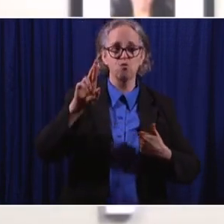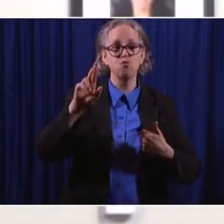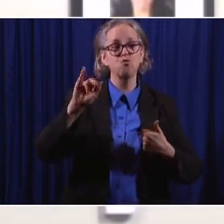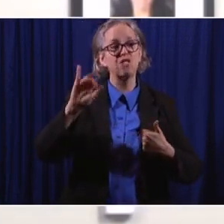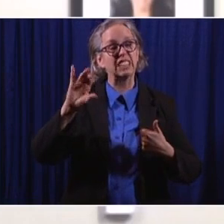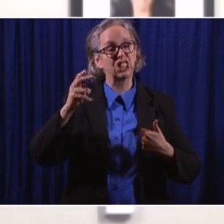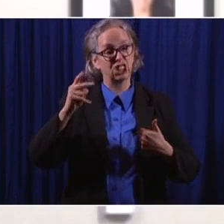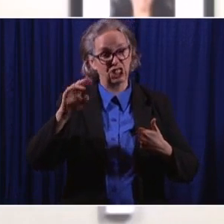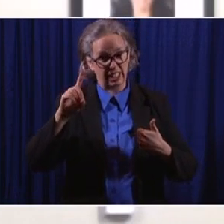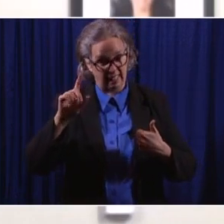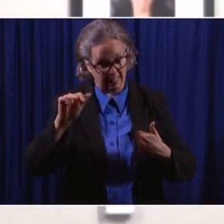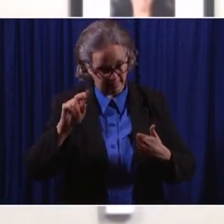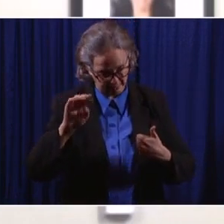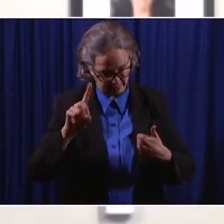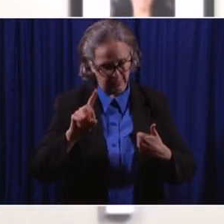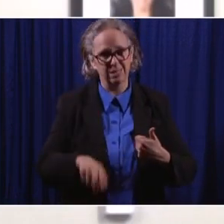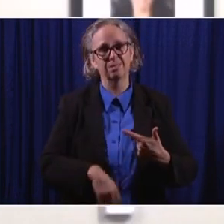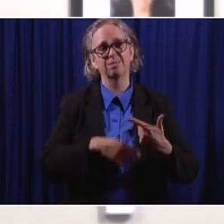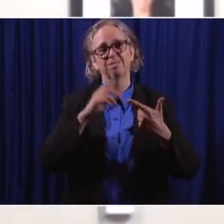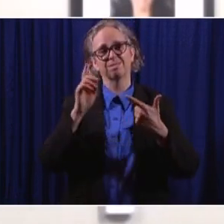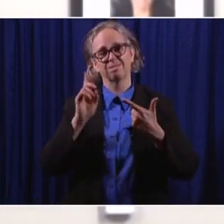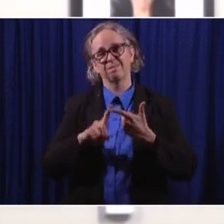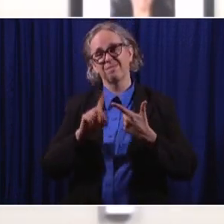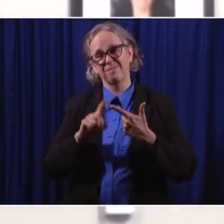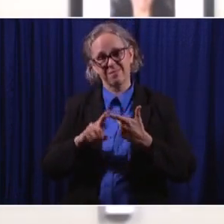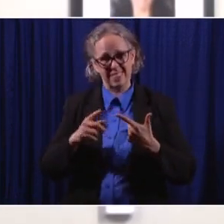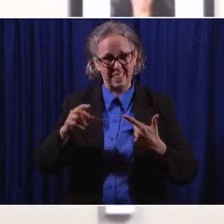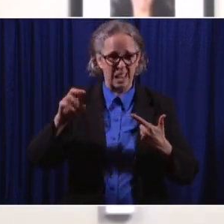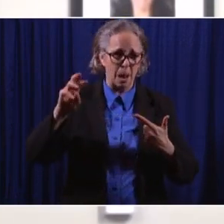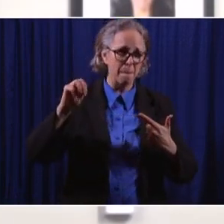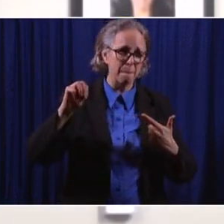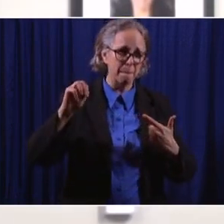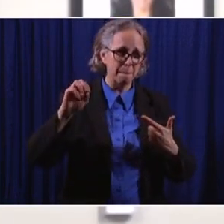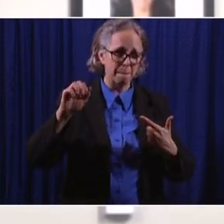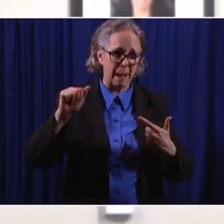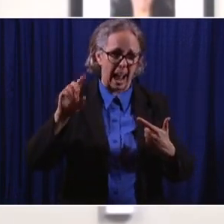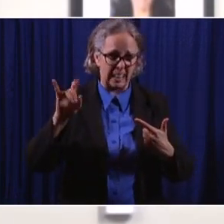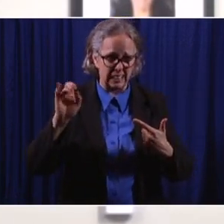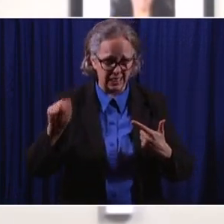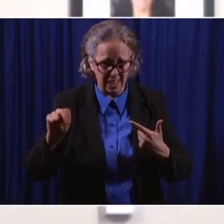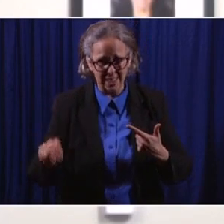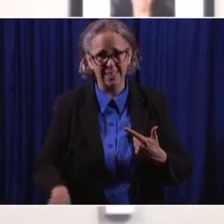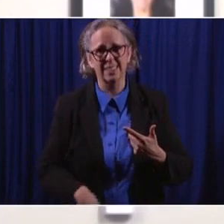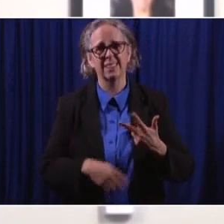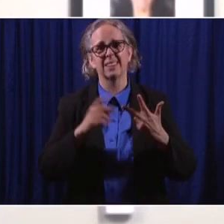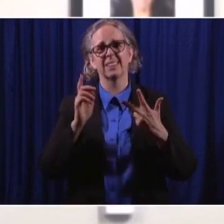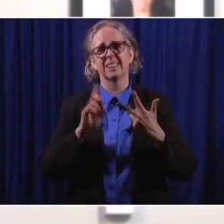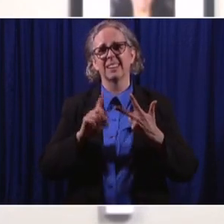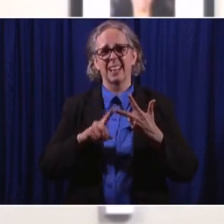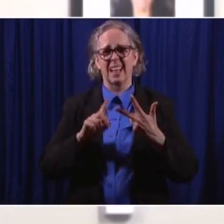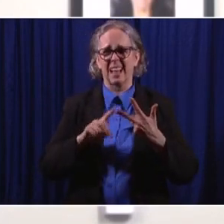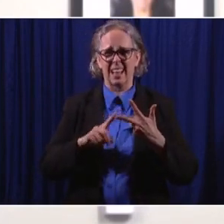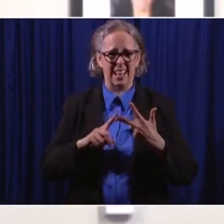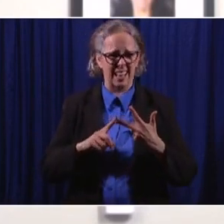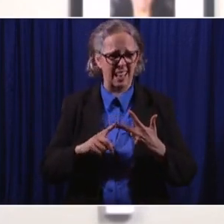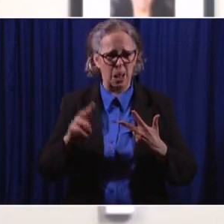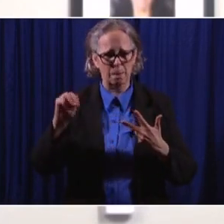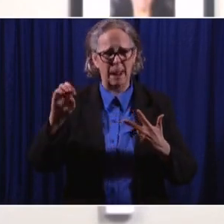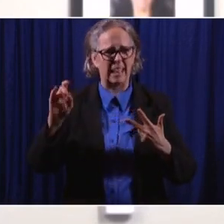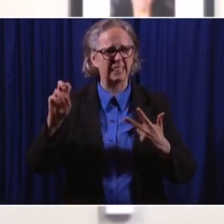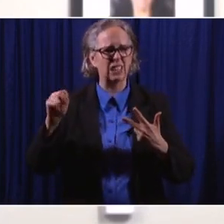asked about, the Correction Reception Center, and Madison Correctional Institution. Those 3 prisons have the majority of the positive